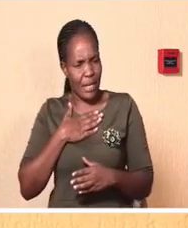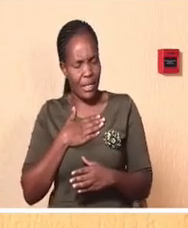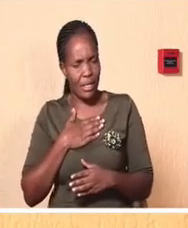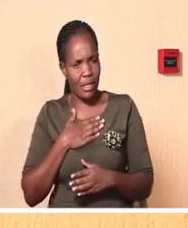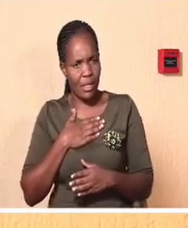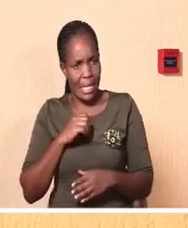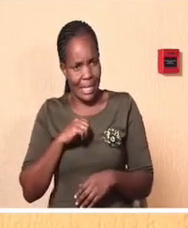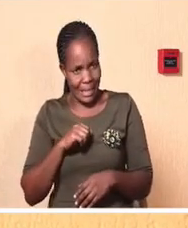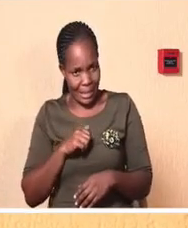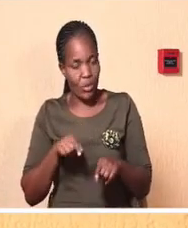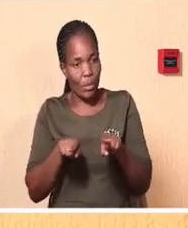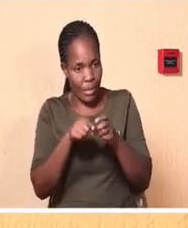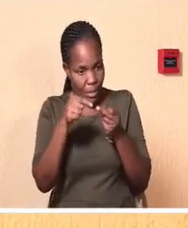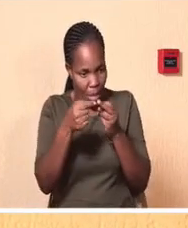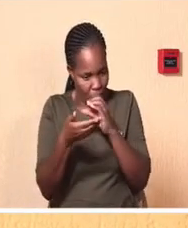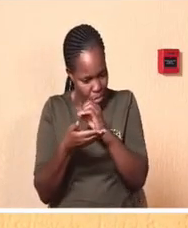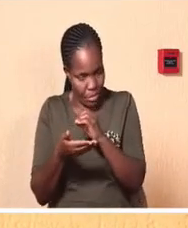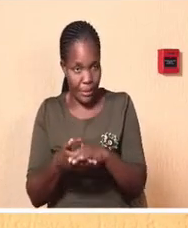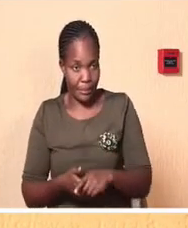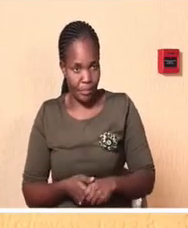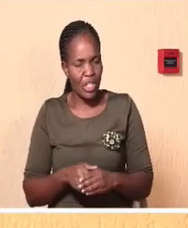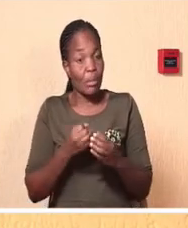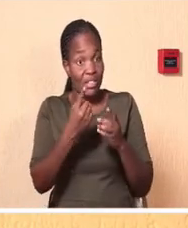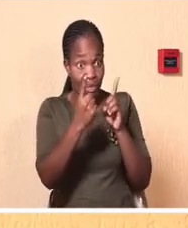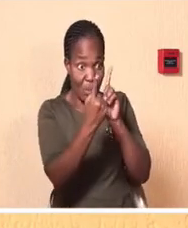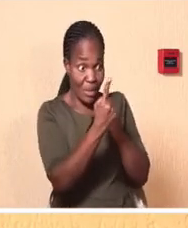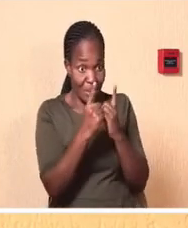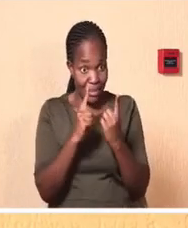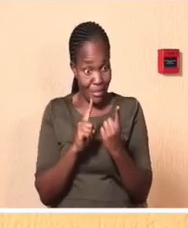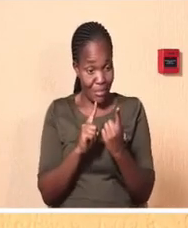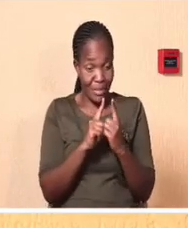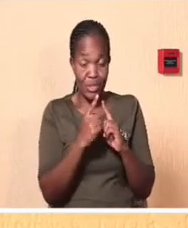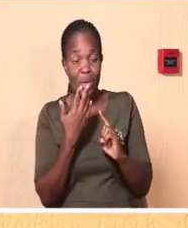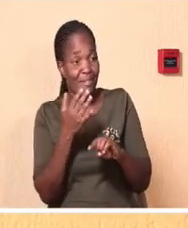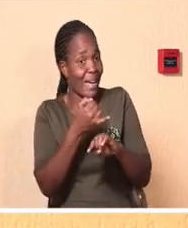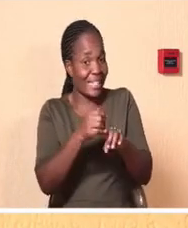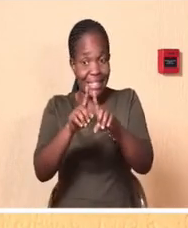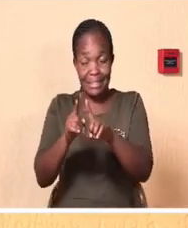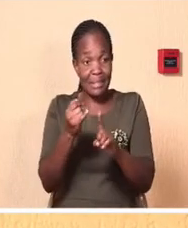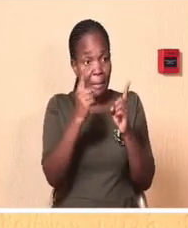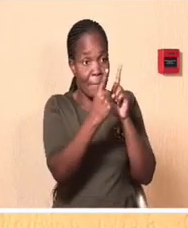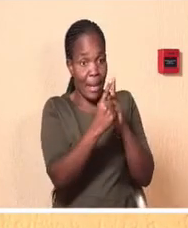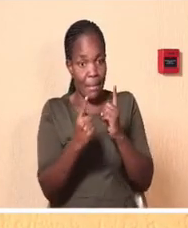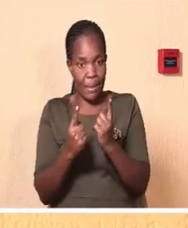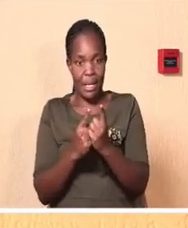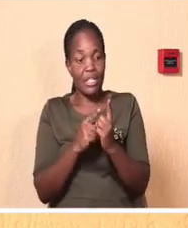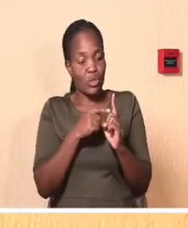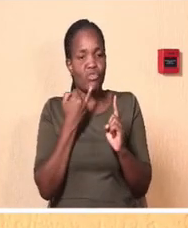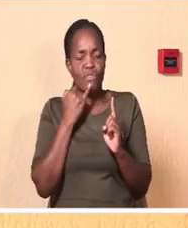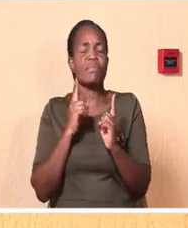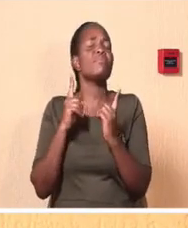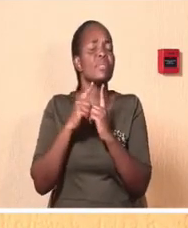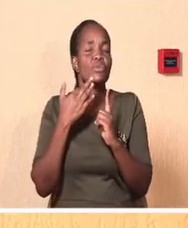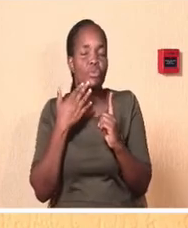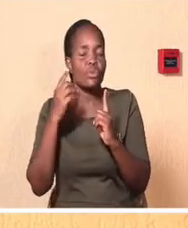testing is done. Yeah, so once the contacts are identified, then they